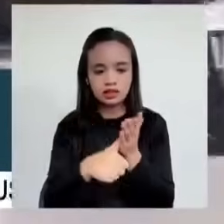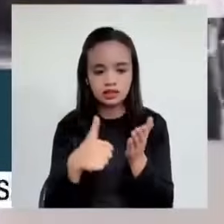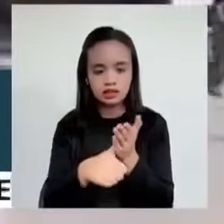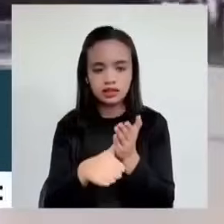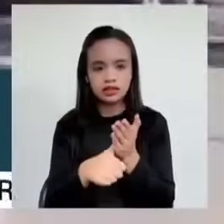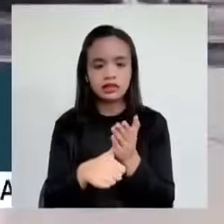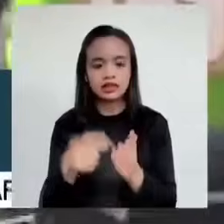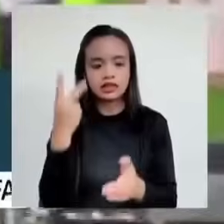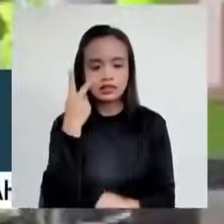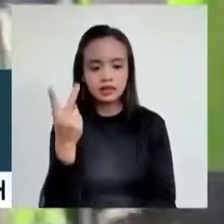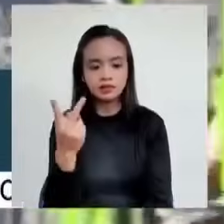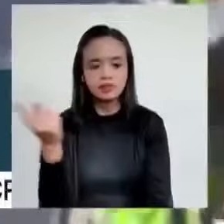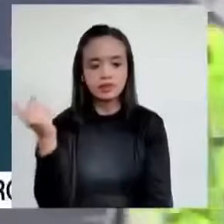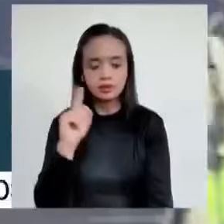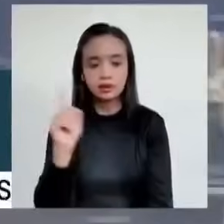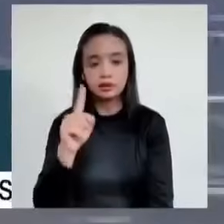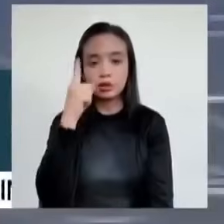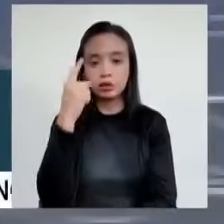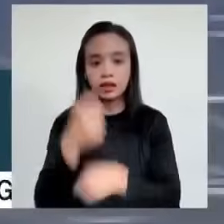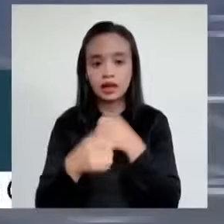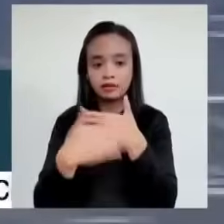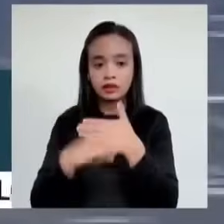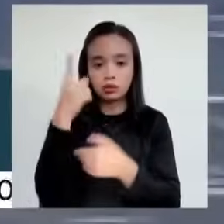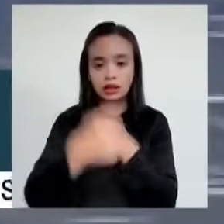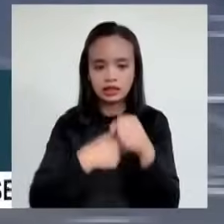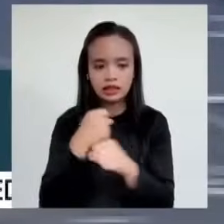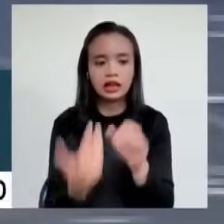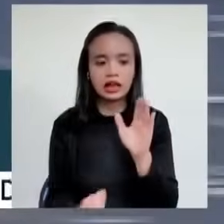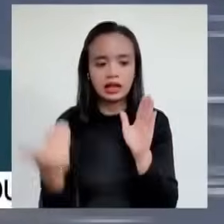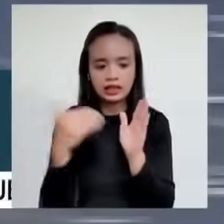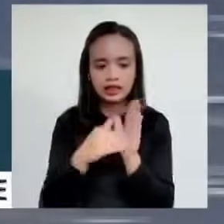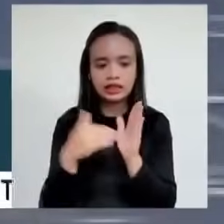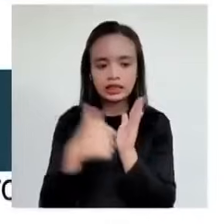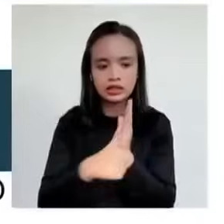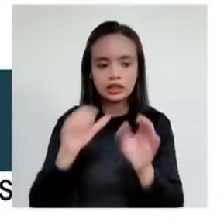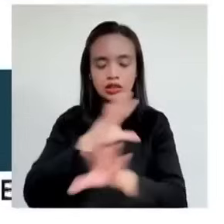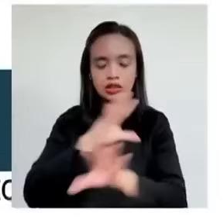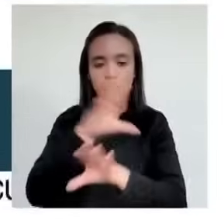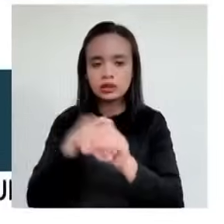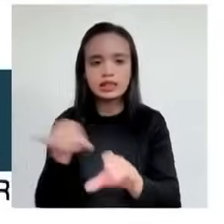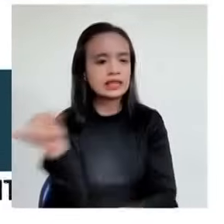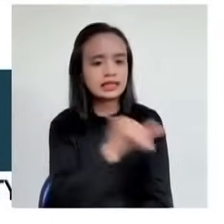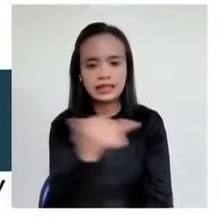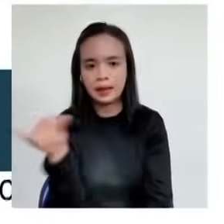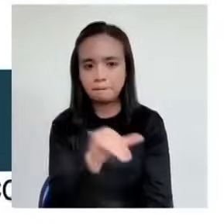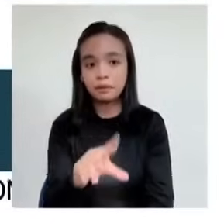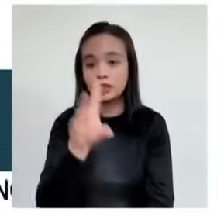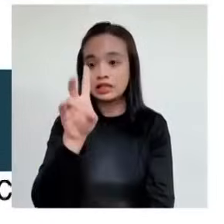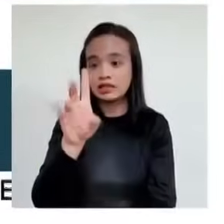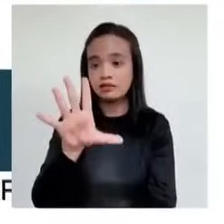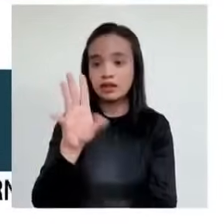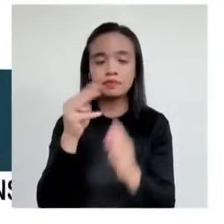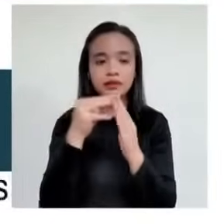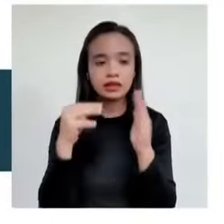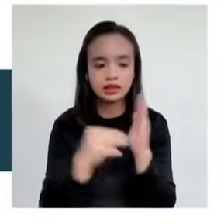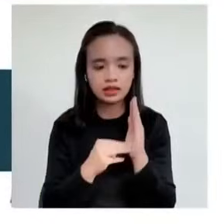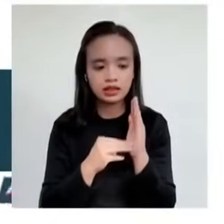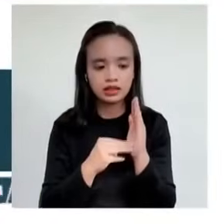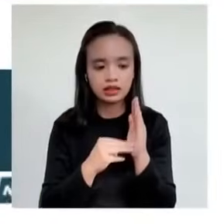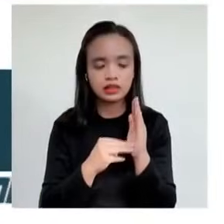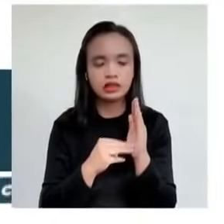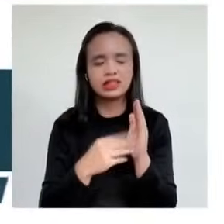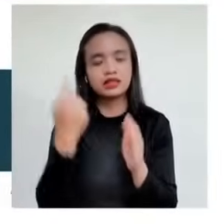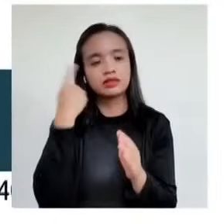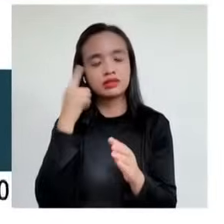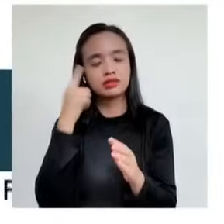comes, 1 year after, here comes another election involving the same district. Yung 75 million na dapat nagagastusin namin for the special